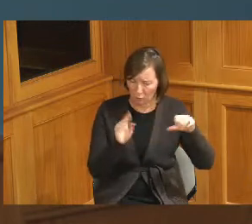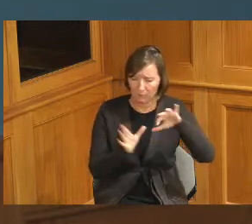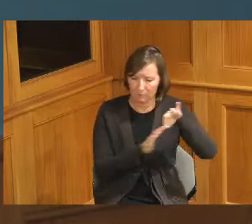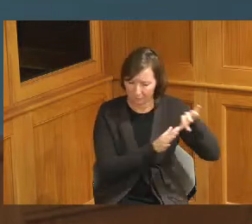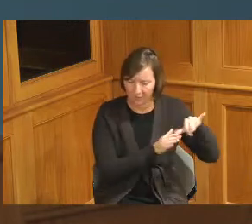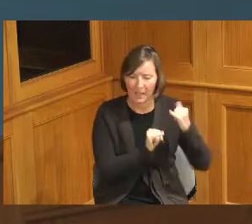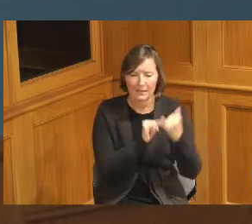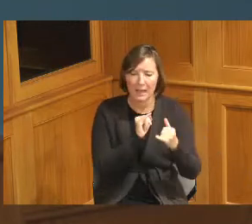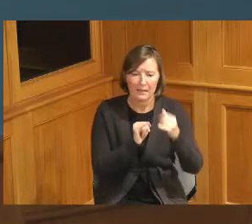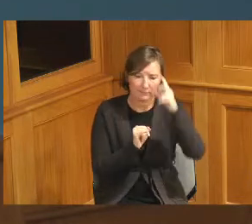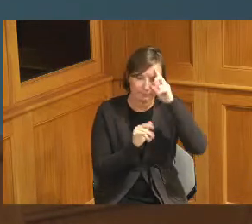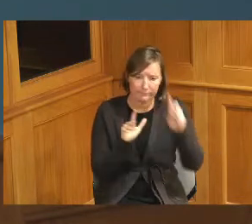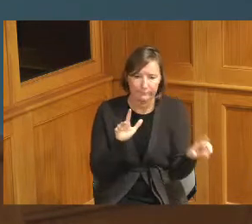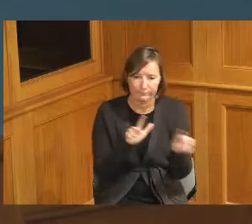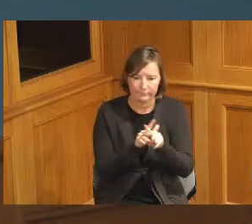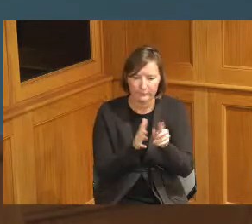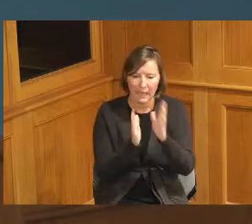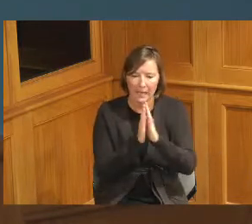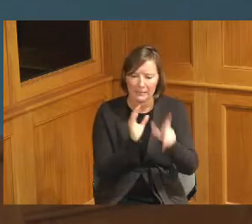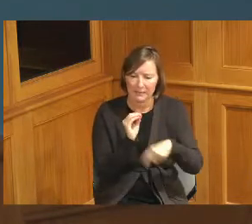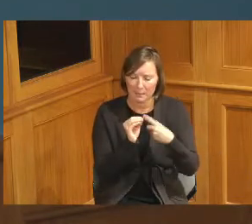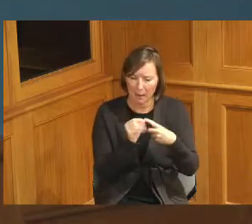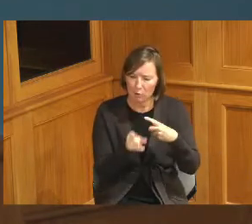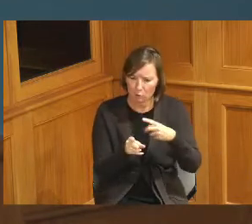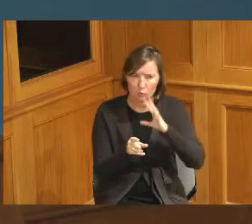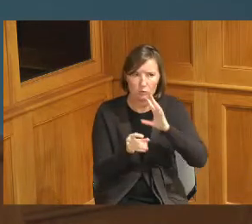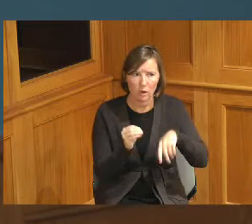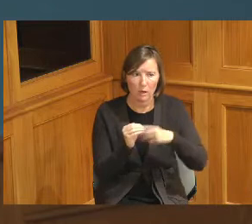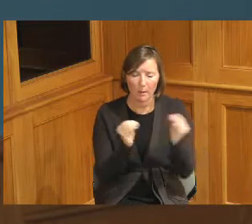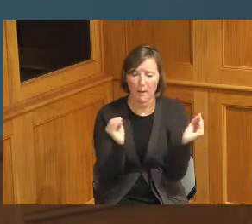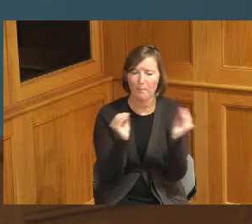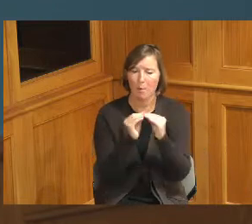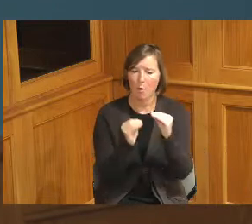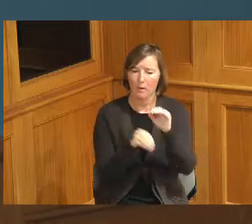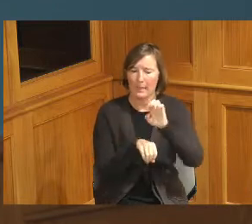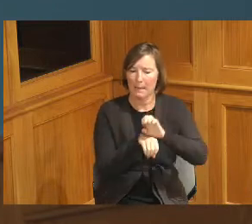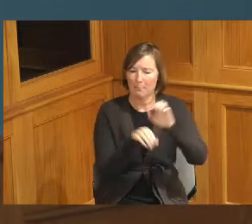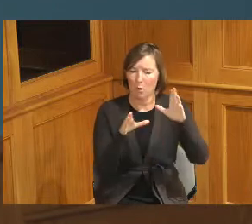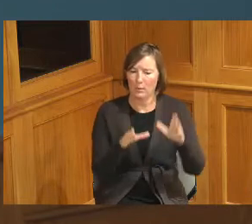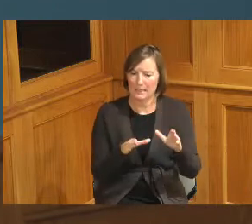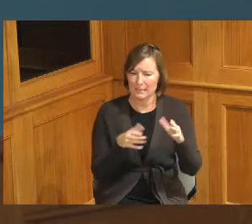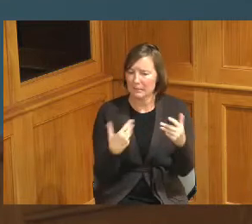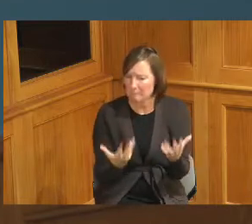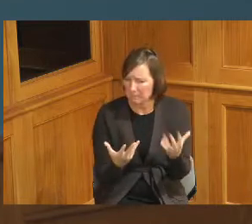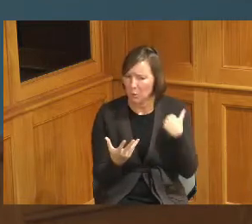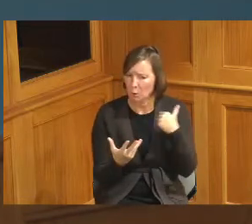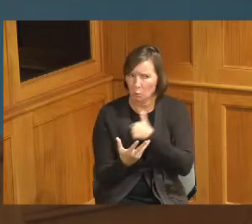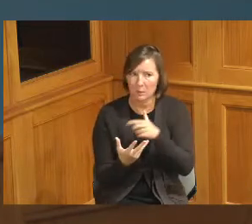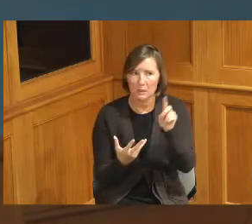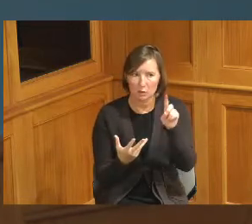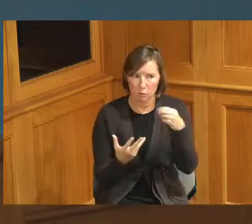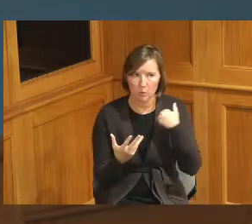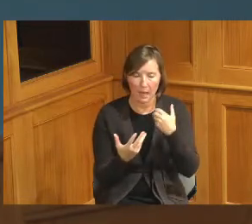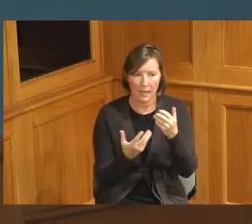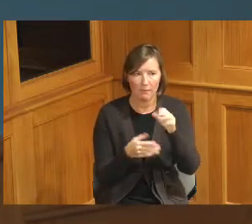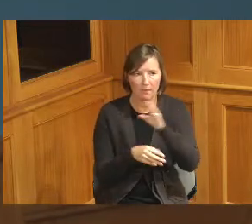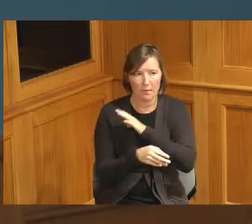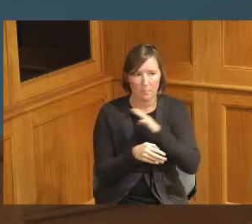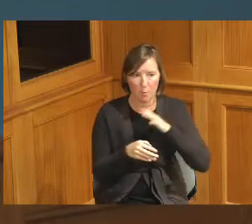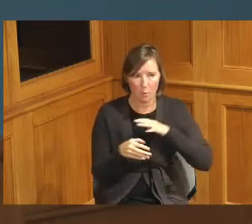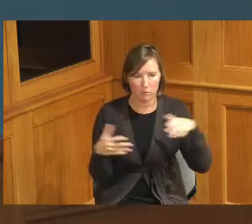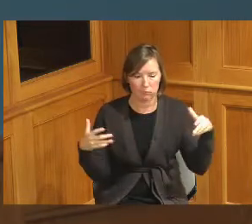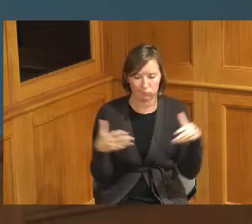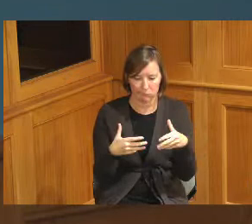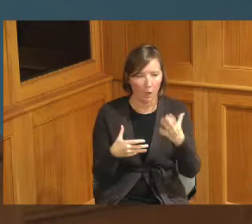is just asking about the part where you talk about more employees, because we do have this board, I think, has put together a